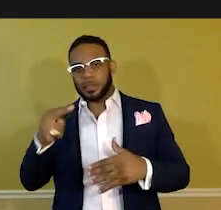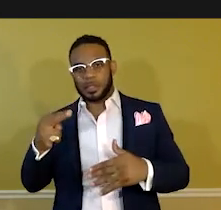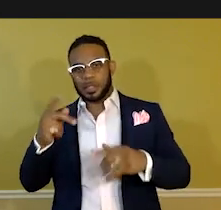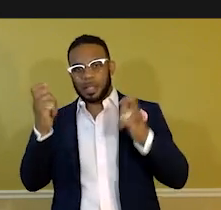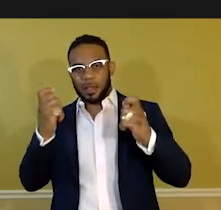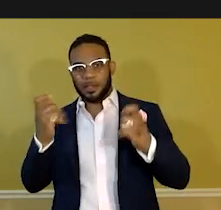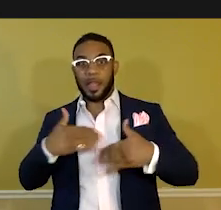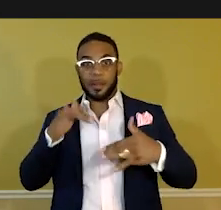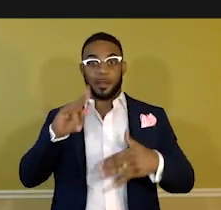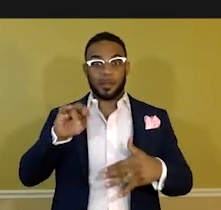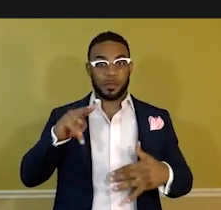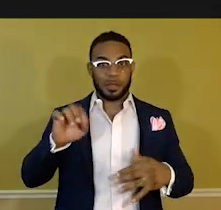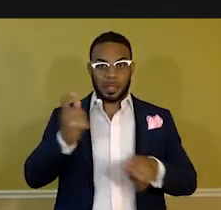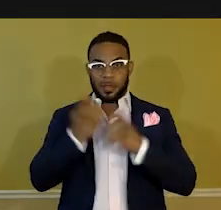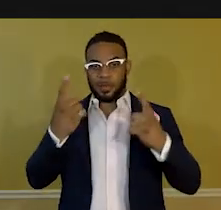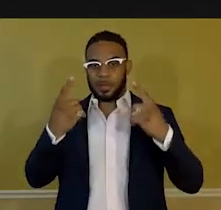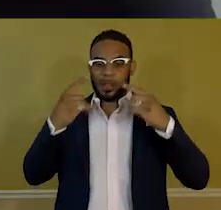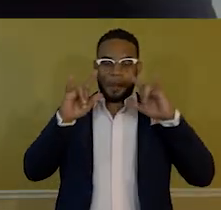and happy Juneteenth, everybody.